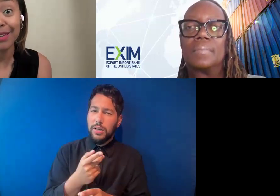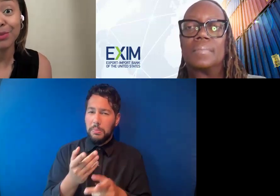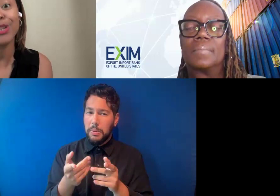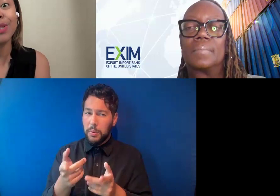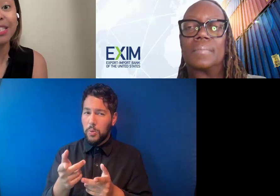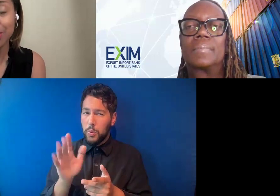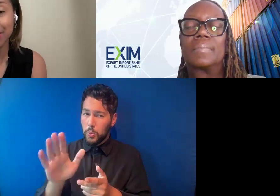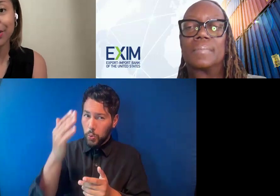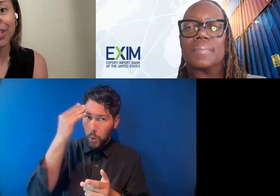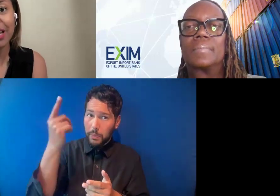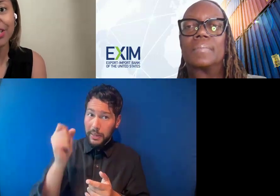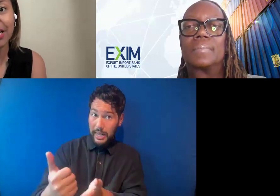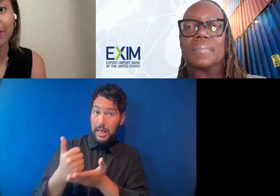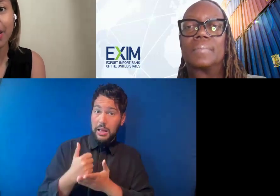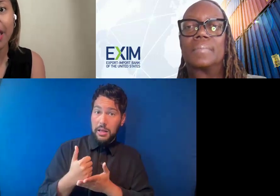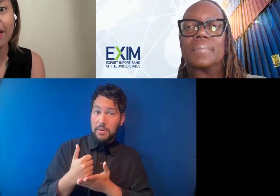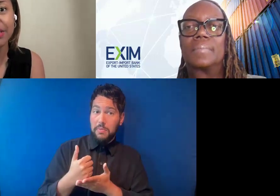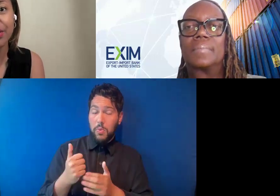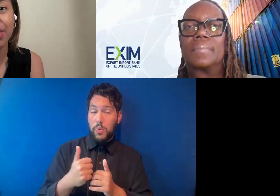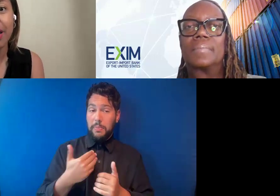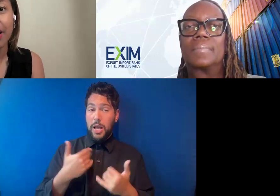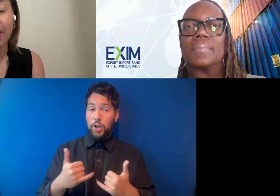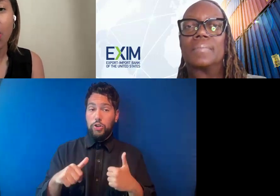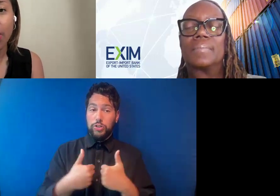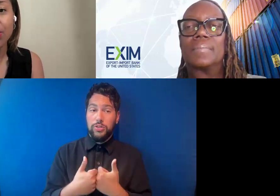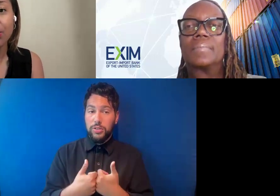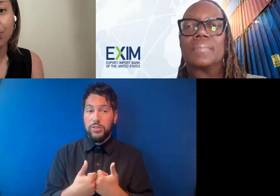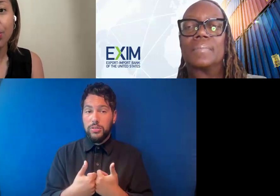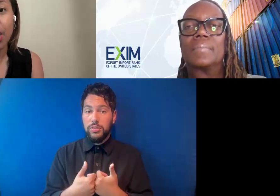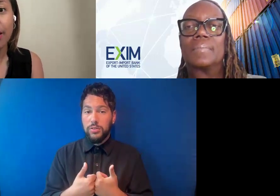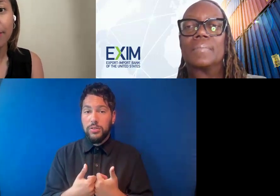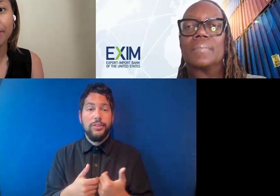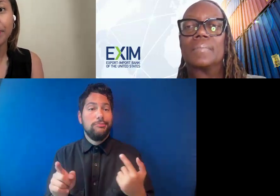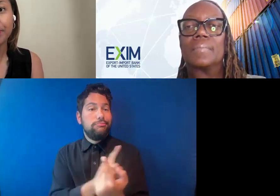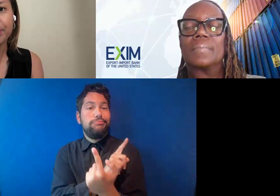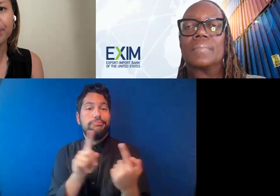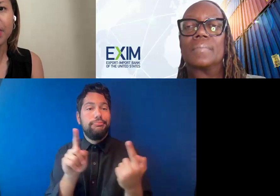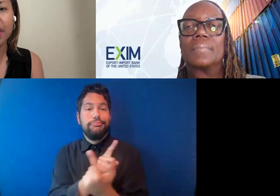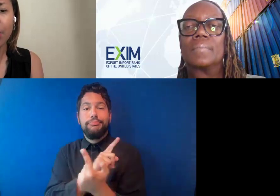that can help me, with this particular challenge that I may have. So going to